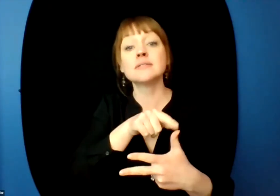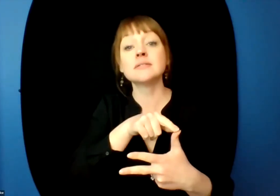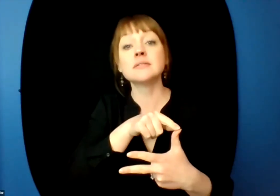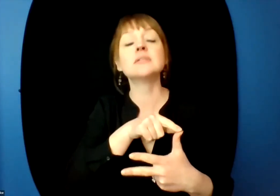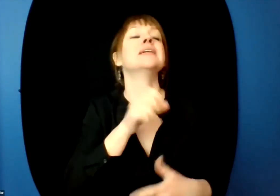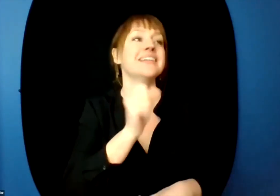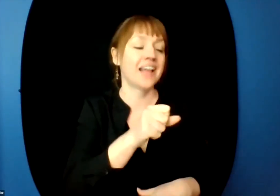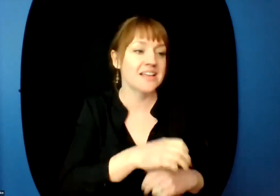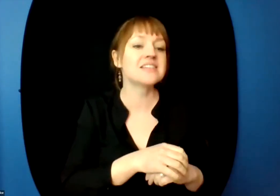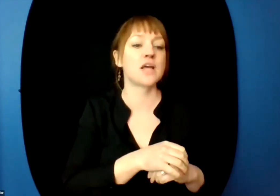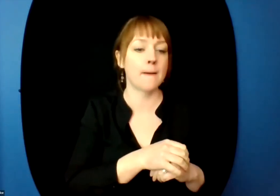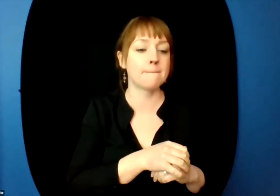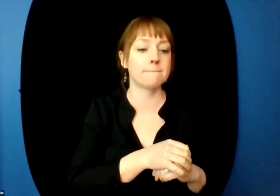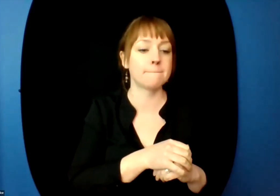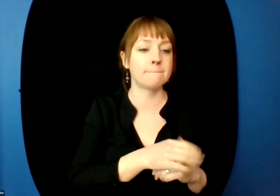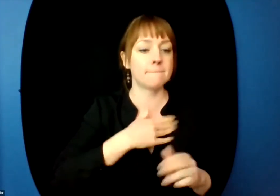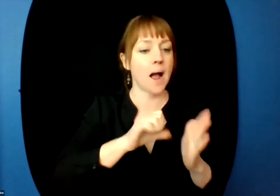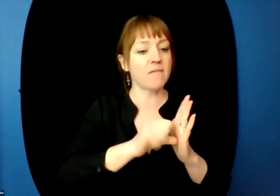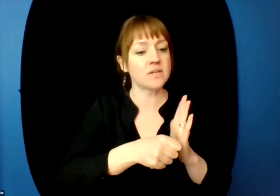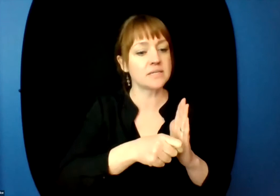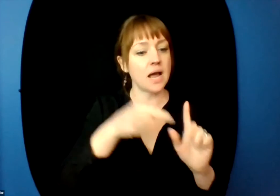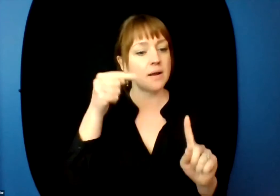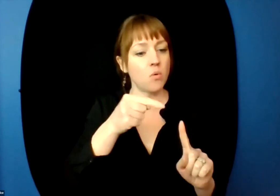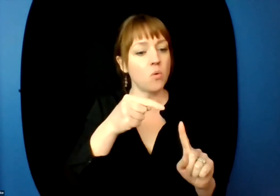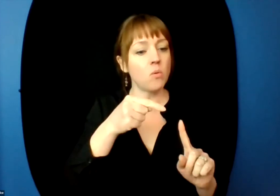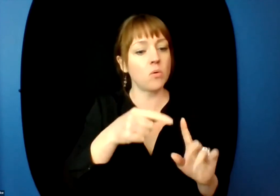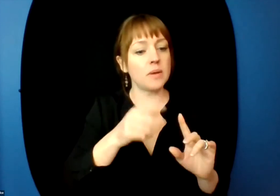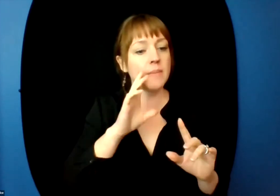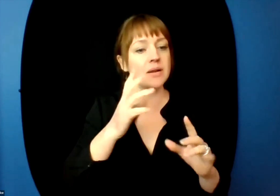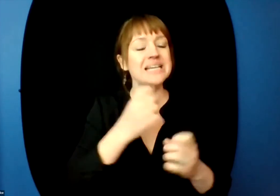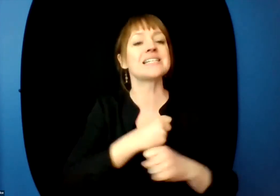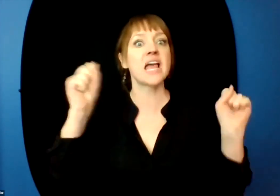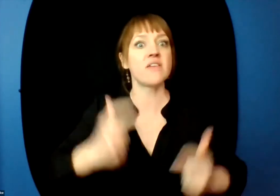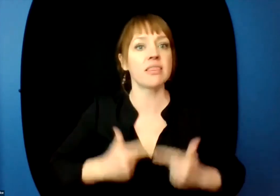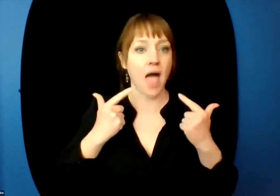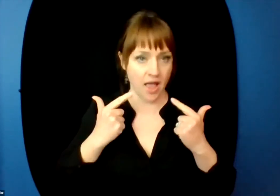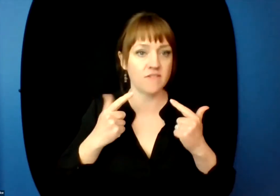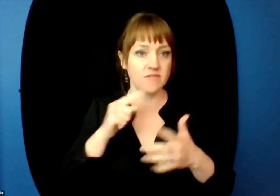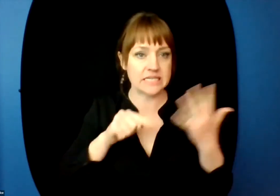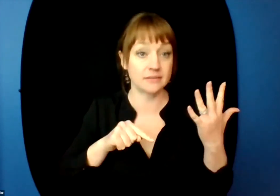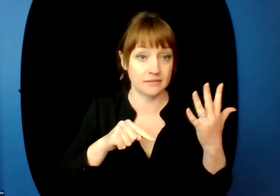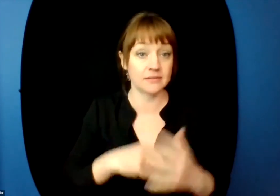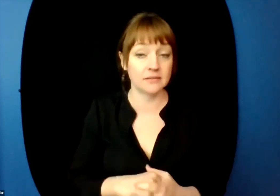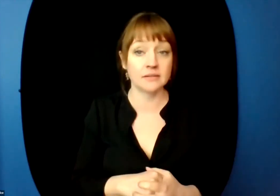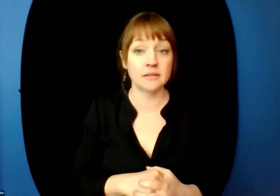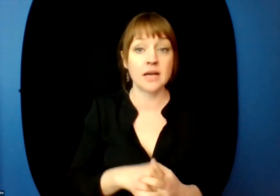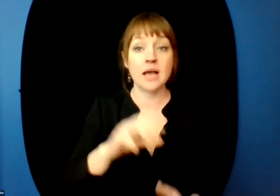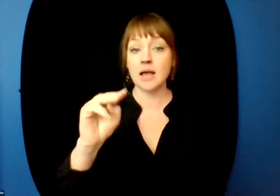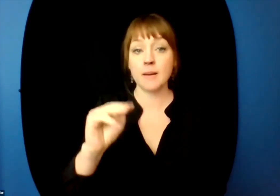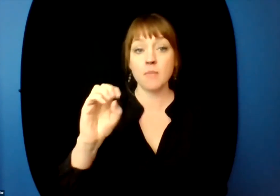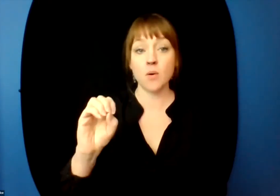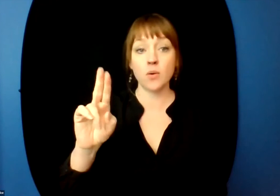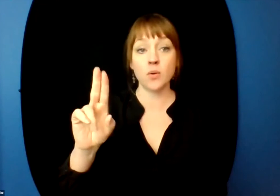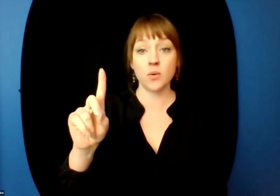Yeah, so it's for me, it's about saving lives, and MOUD is